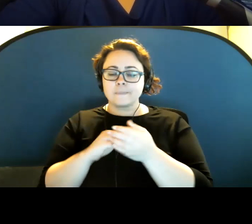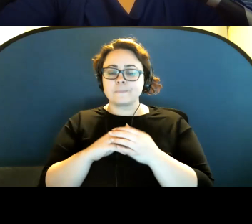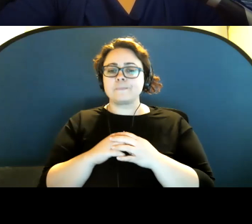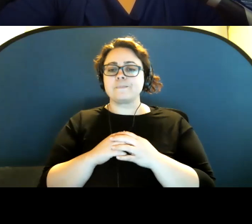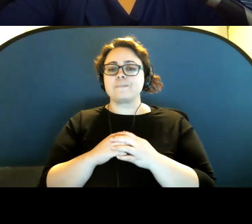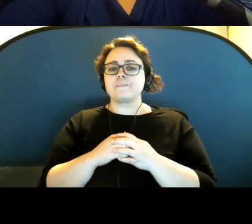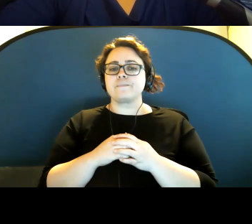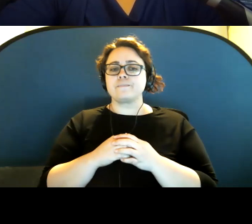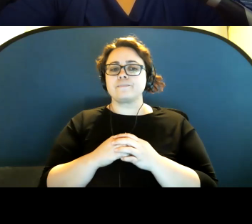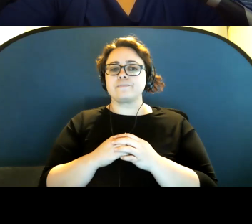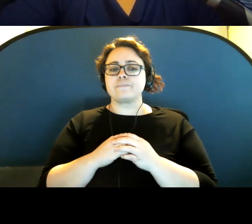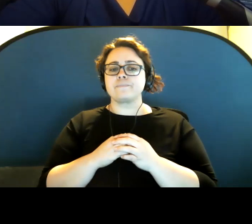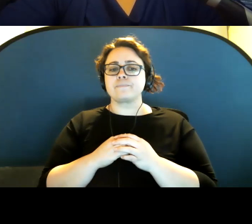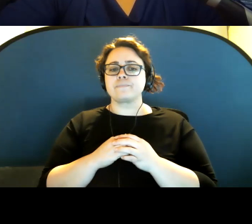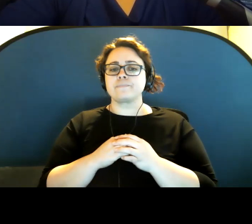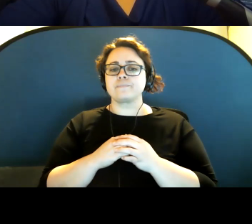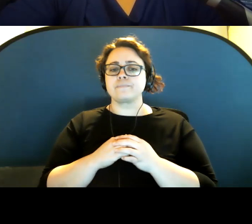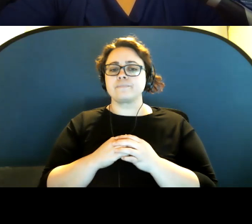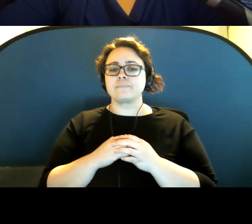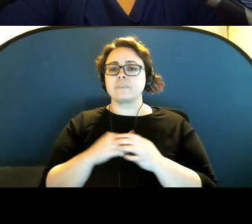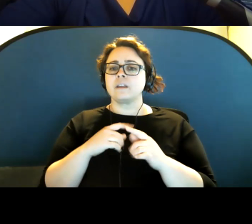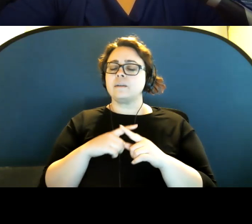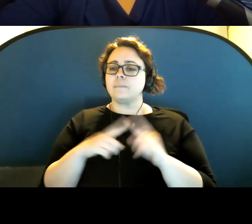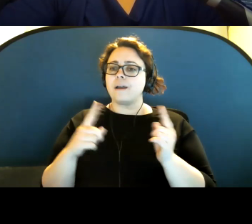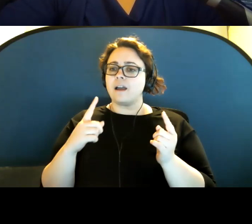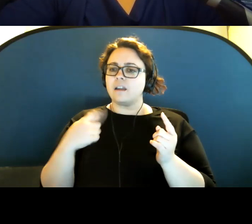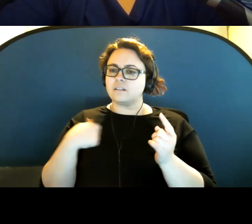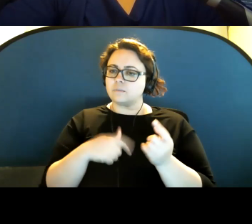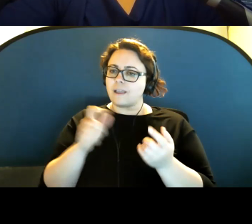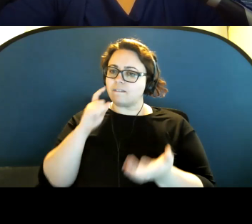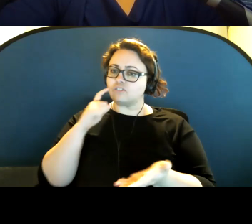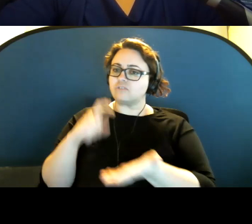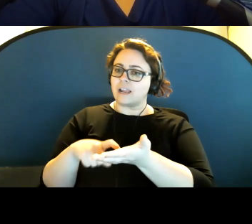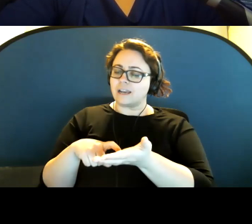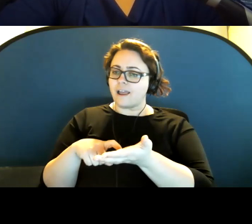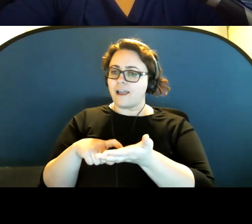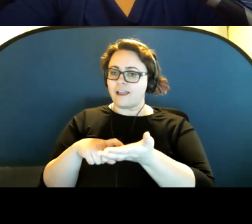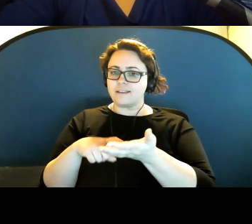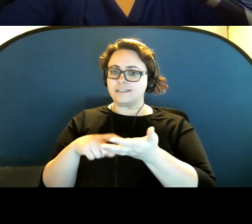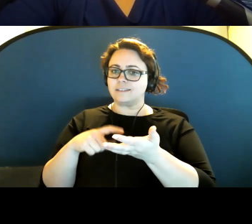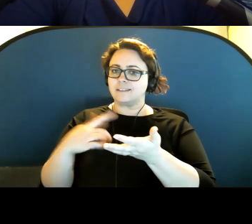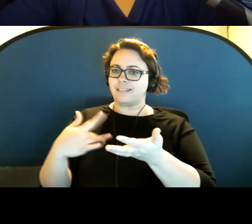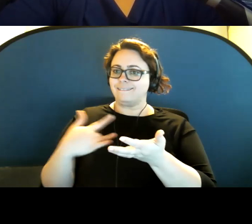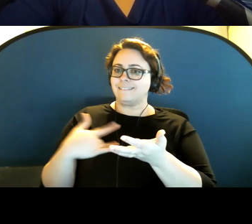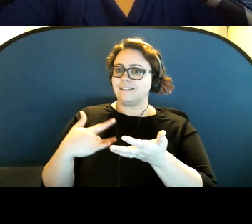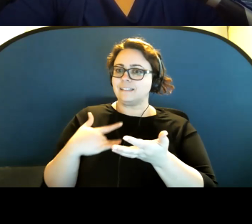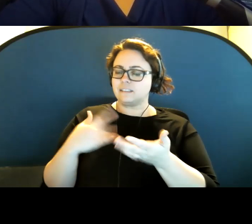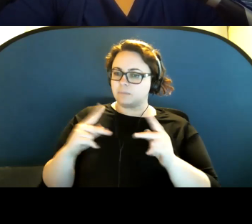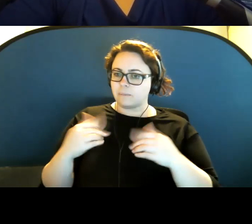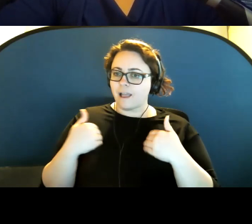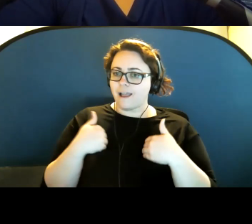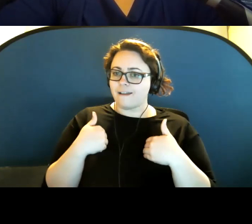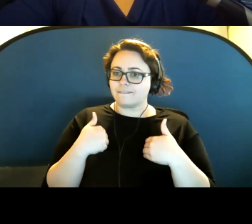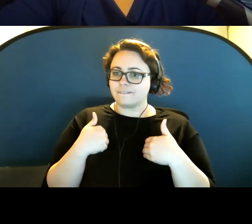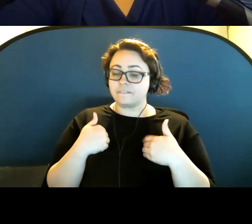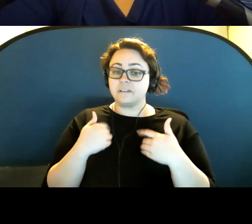addressing the emotional distress of a resident as well as their families is such a huge